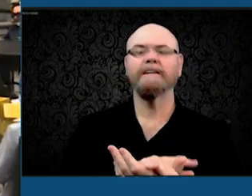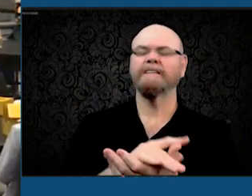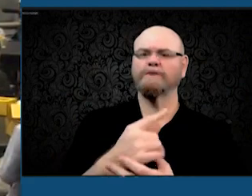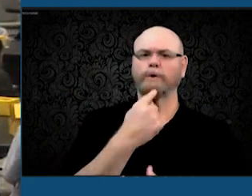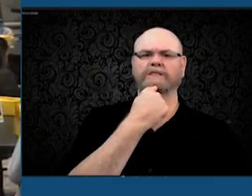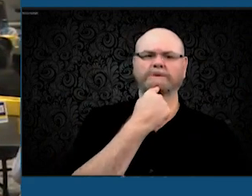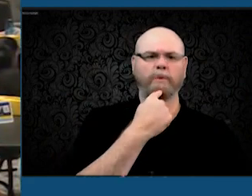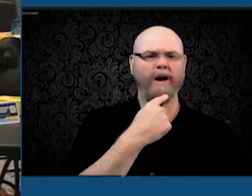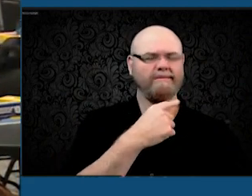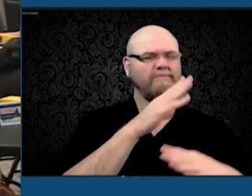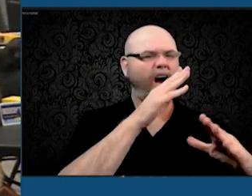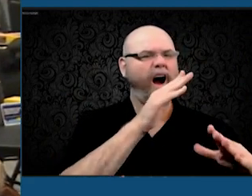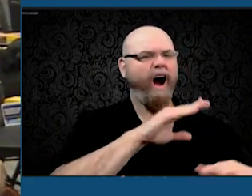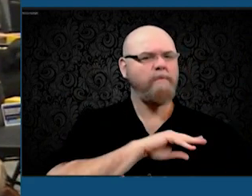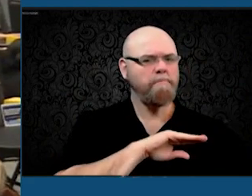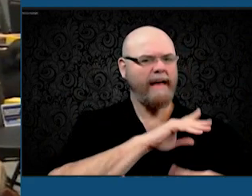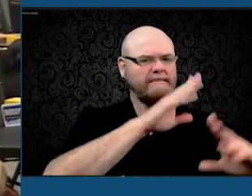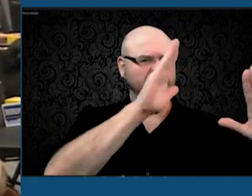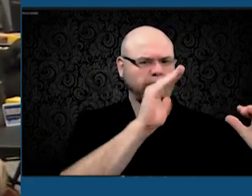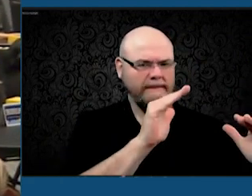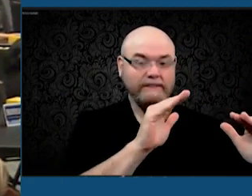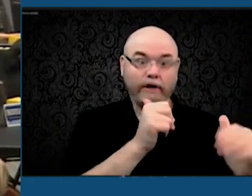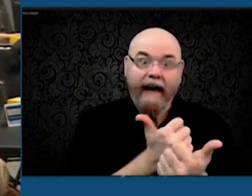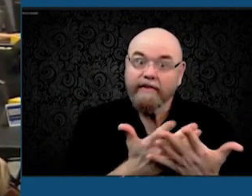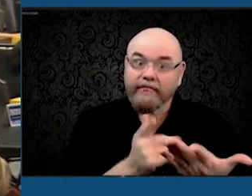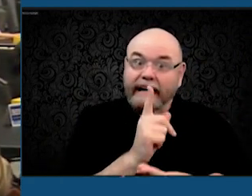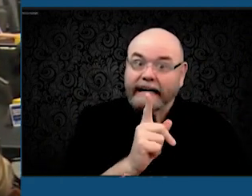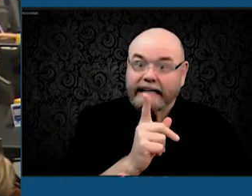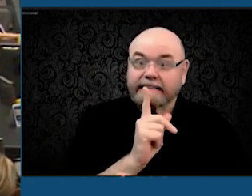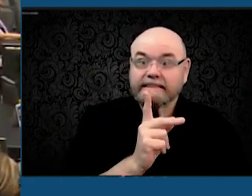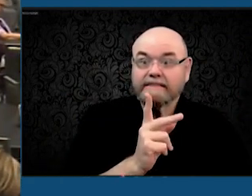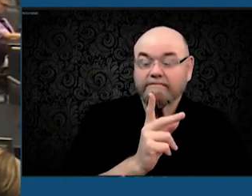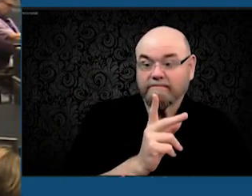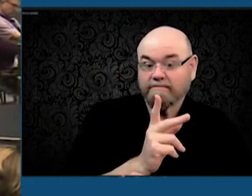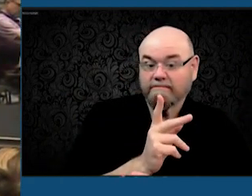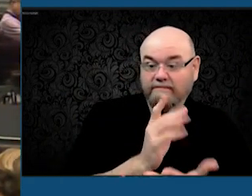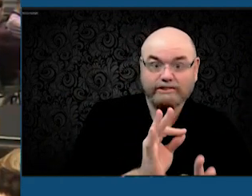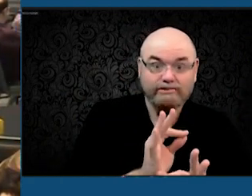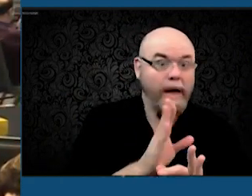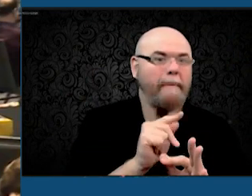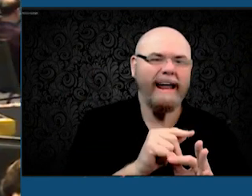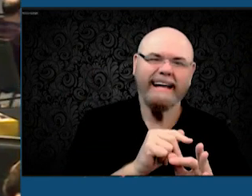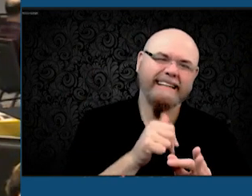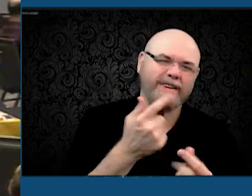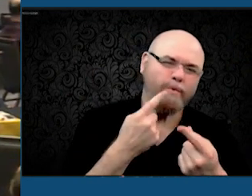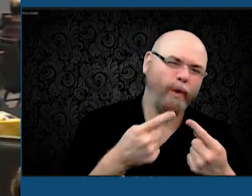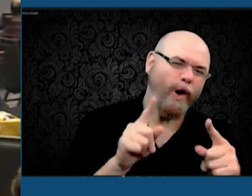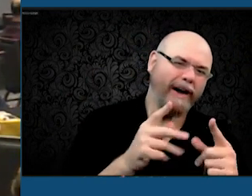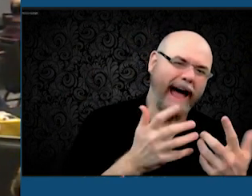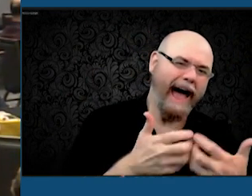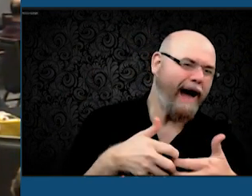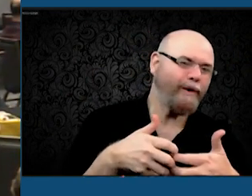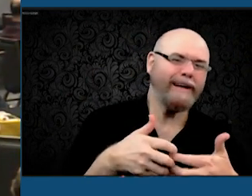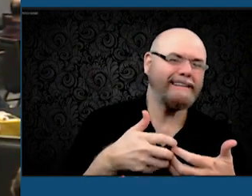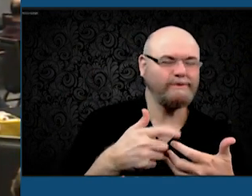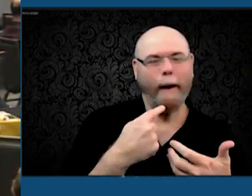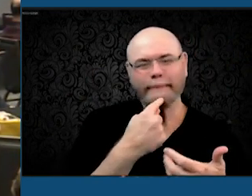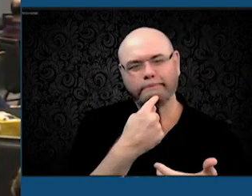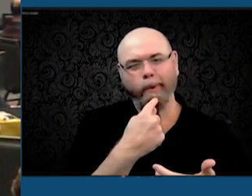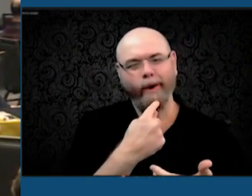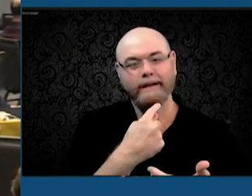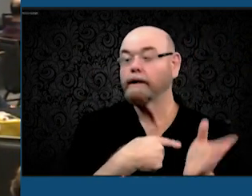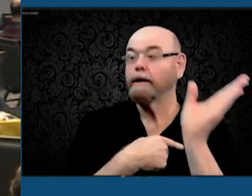expectations. Everything is legit. It just didn't work out. I'm disappointed. Anger is when I perceive an